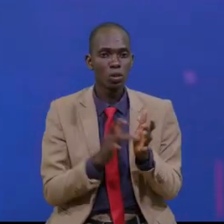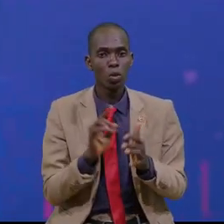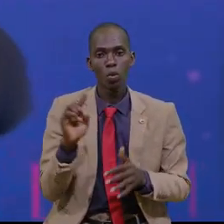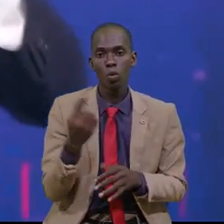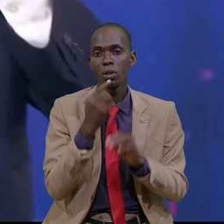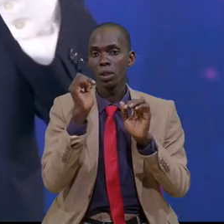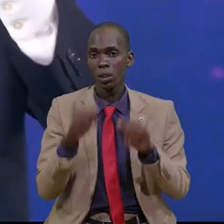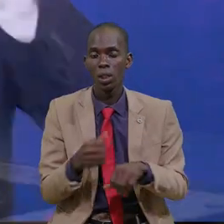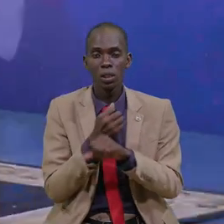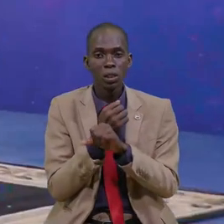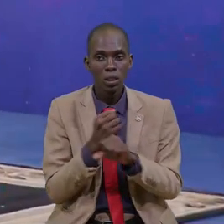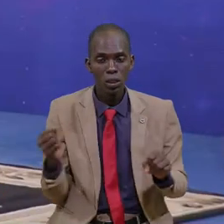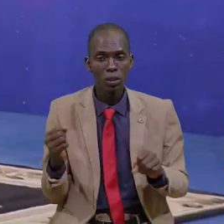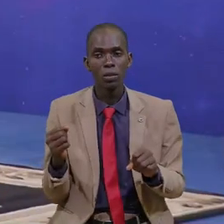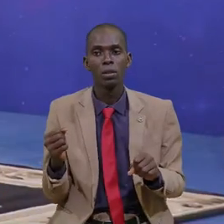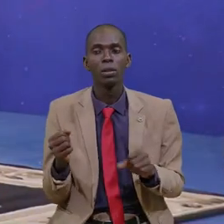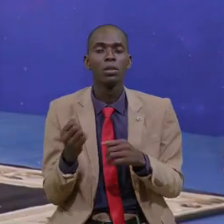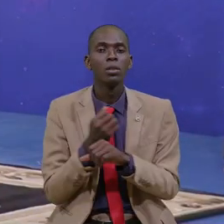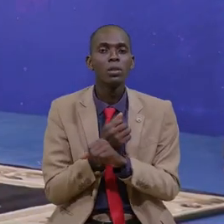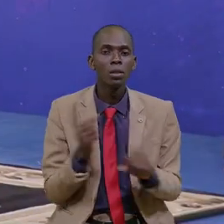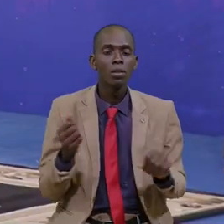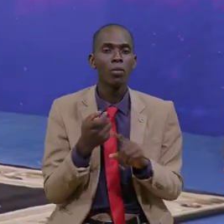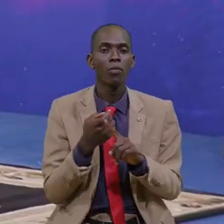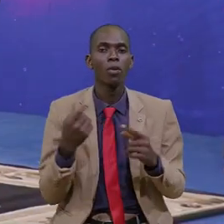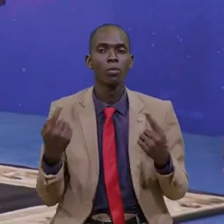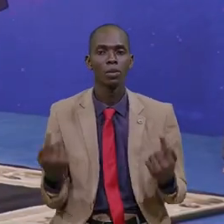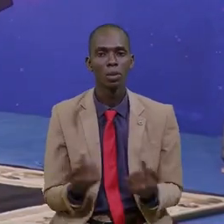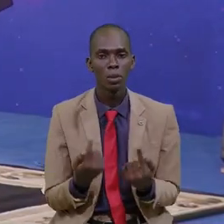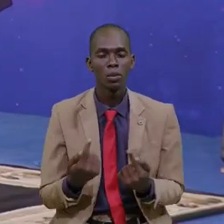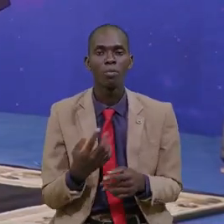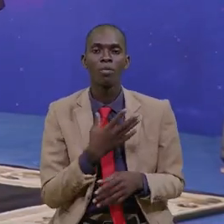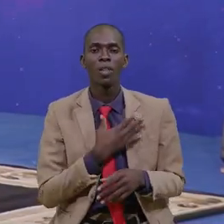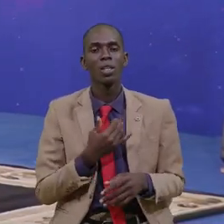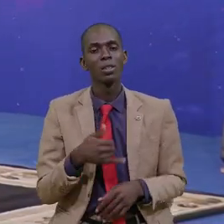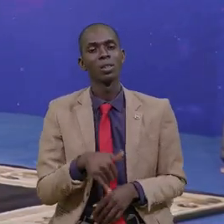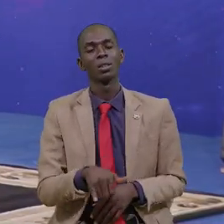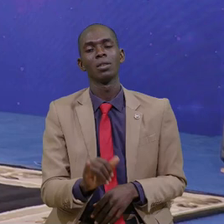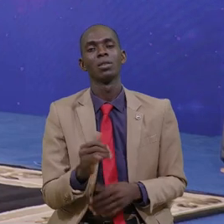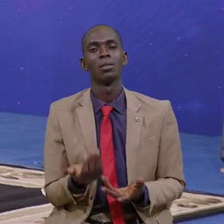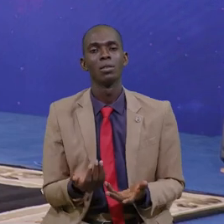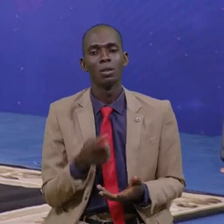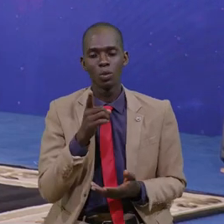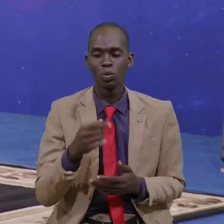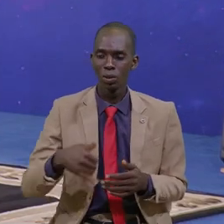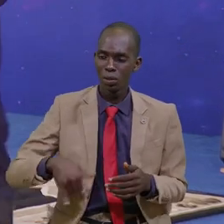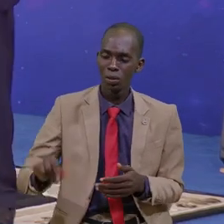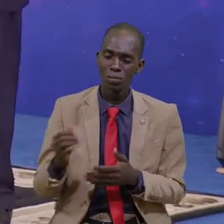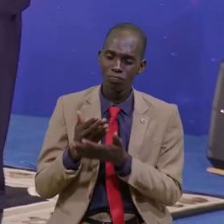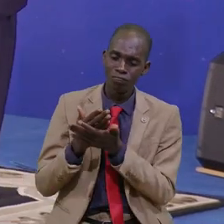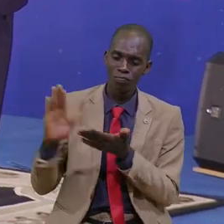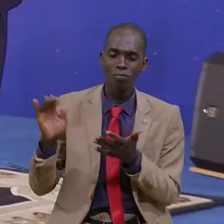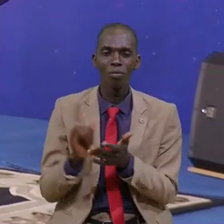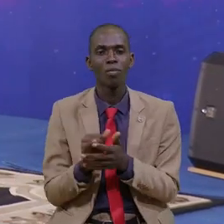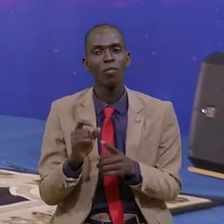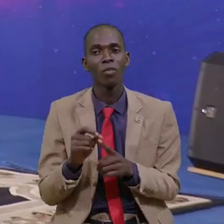save. Save from sin. And yet you neglect the time to